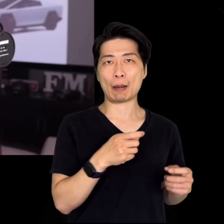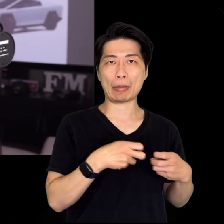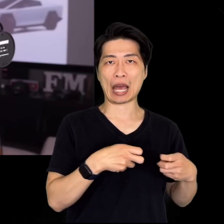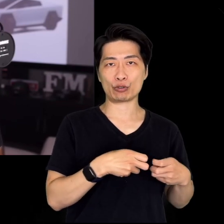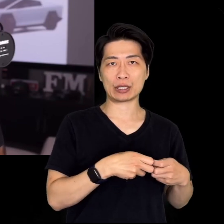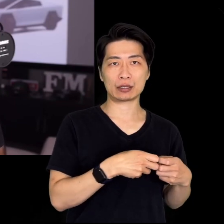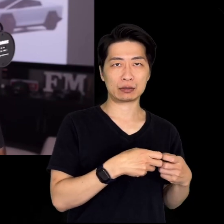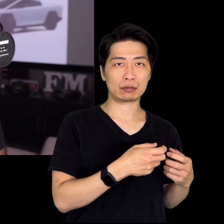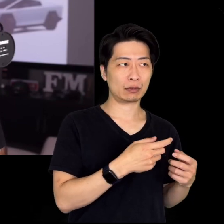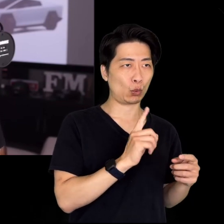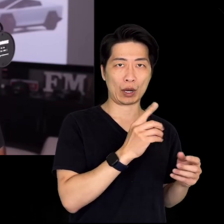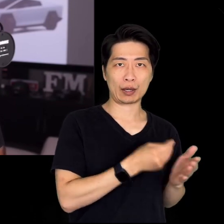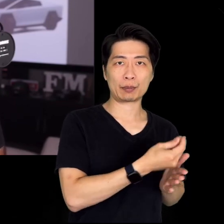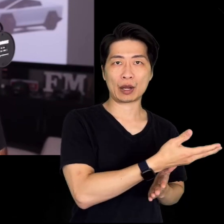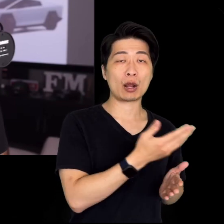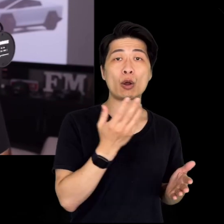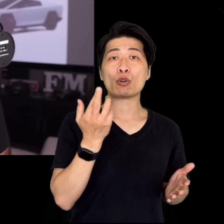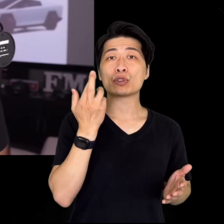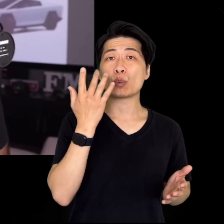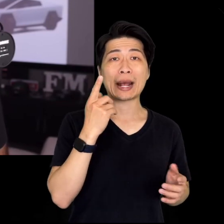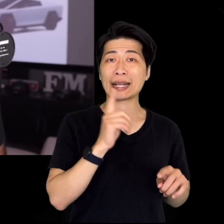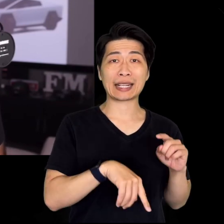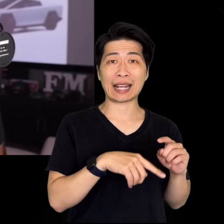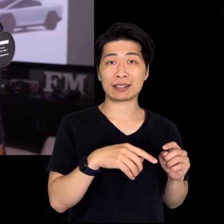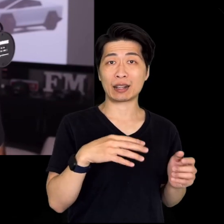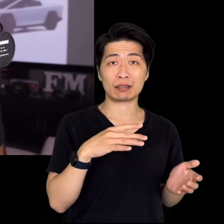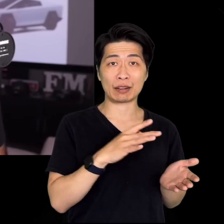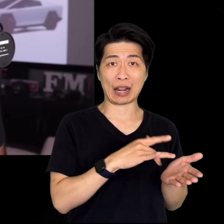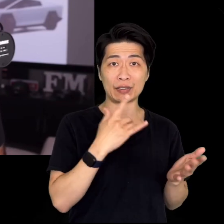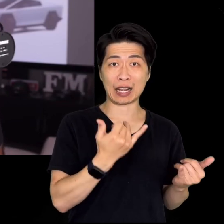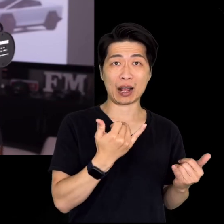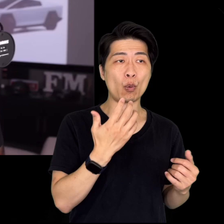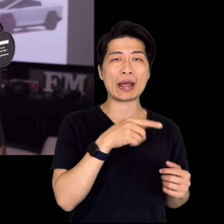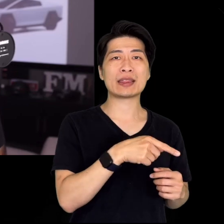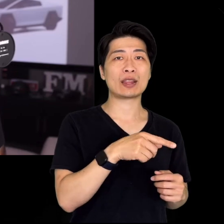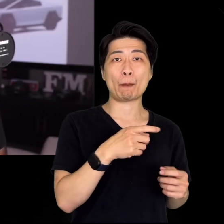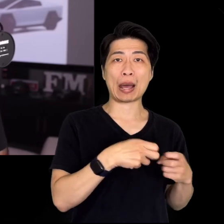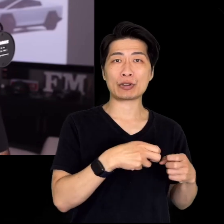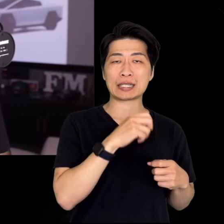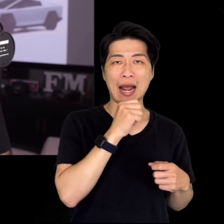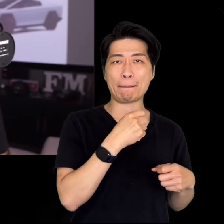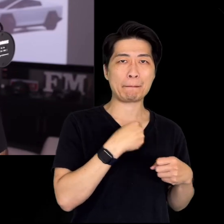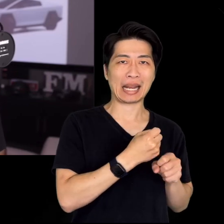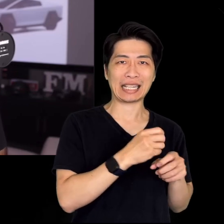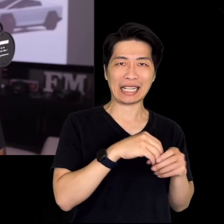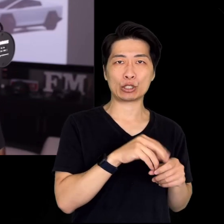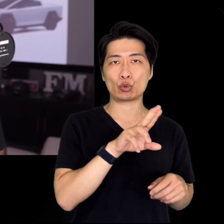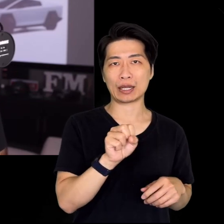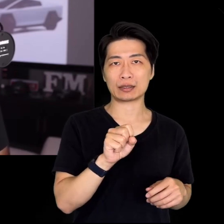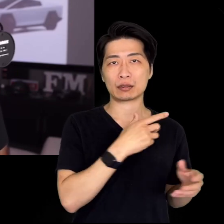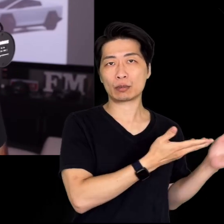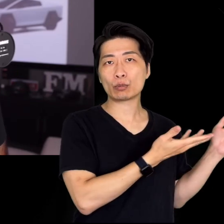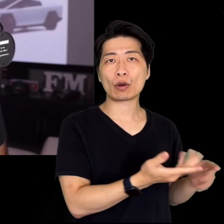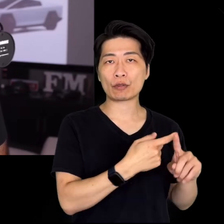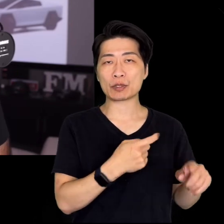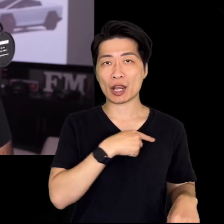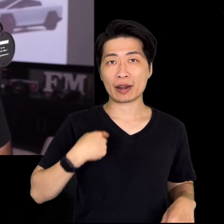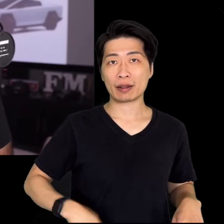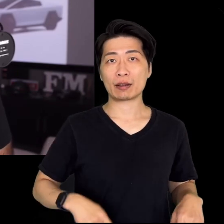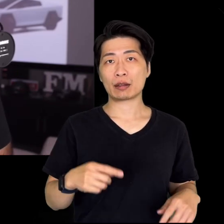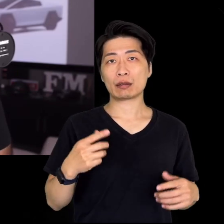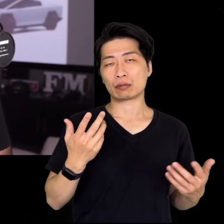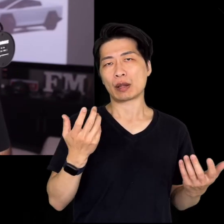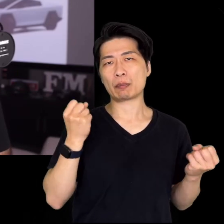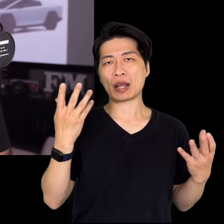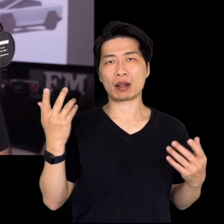lot of the battery sourcing. The main reason why they can't take advantage of this right now is because those batteries aren't made in the United States. They're being imported